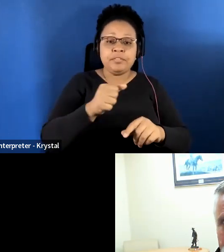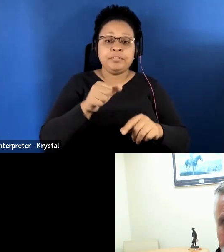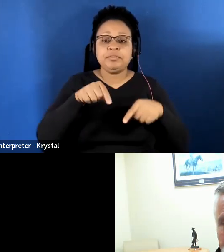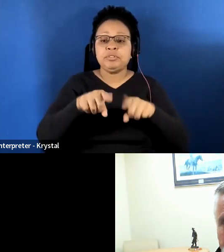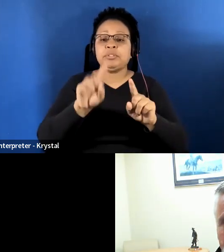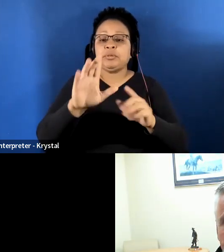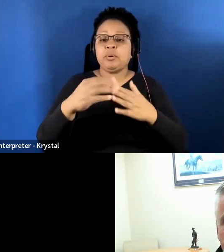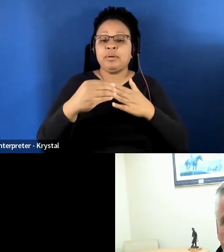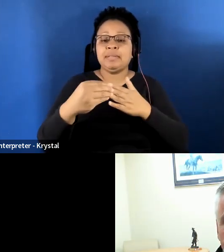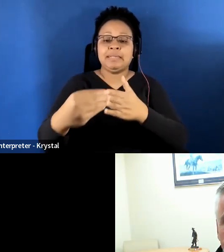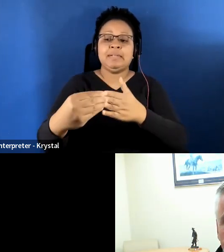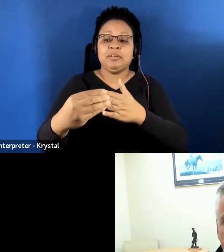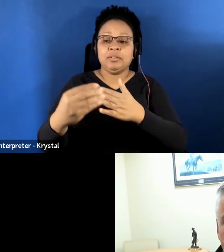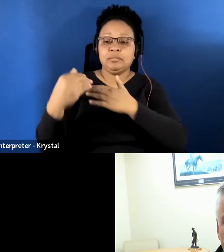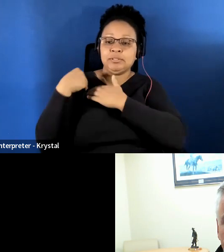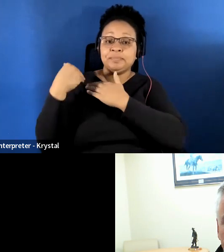leadership roles?